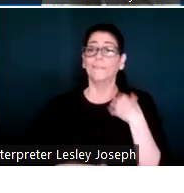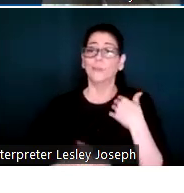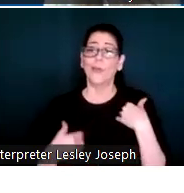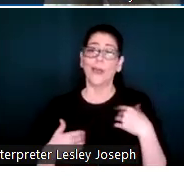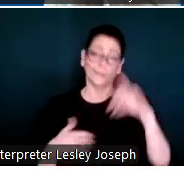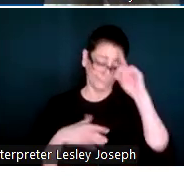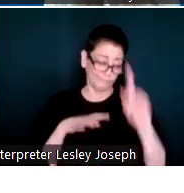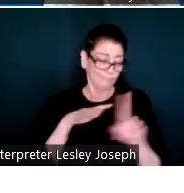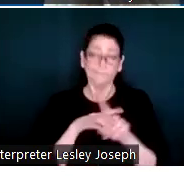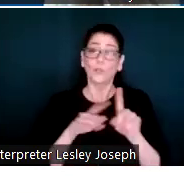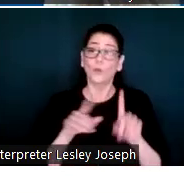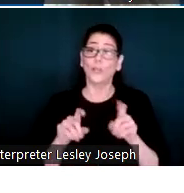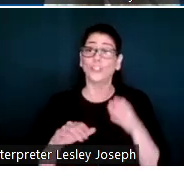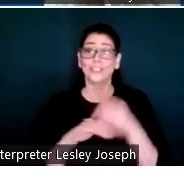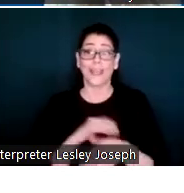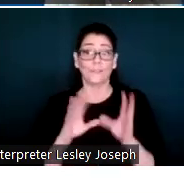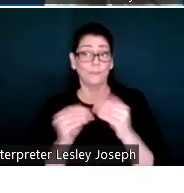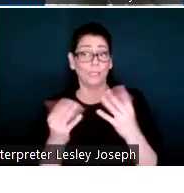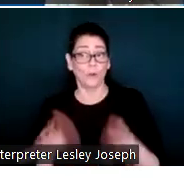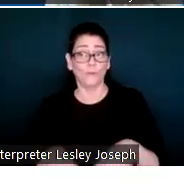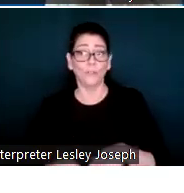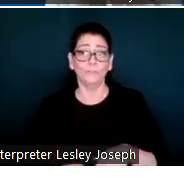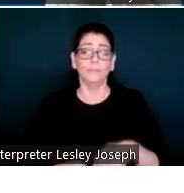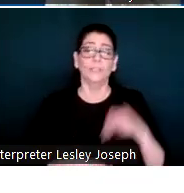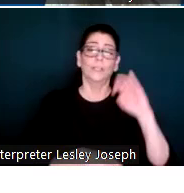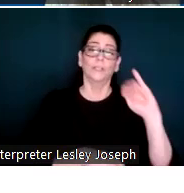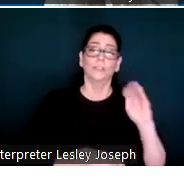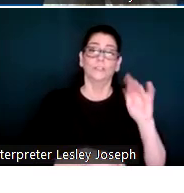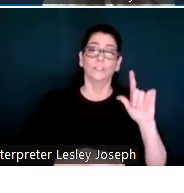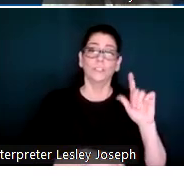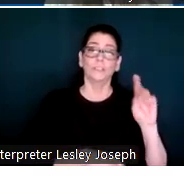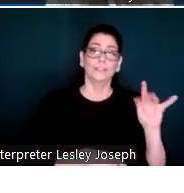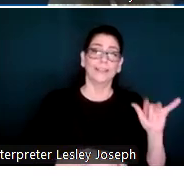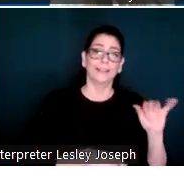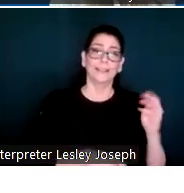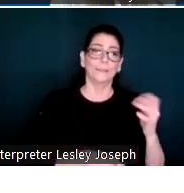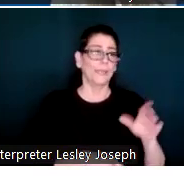after today's event, Jill, Kelly, and Megan have kindly offered to share